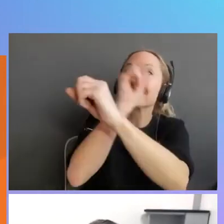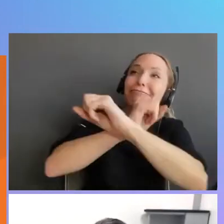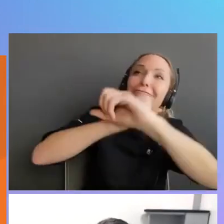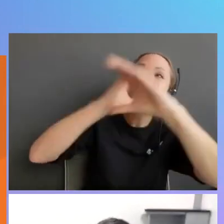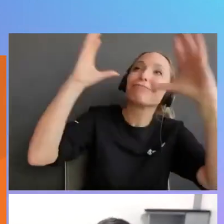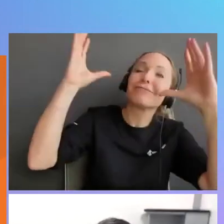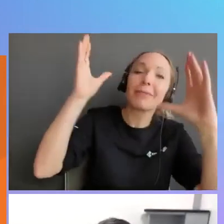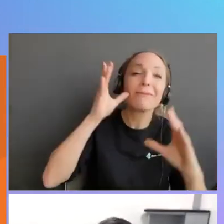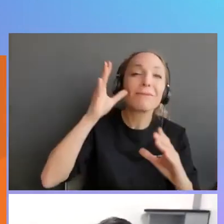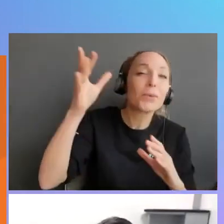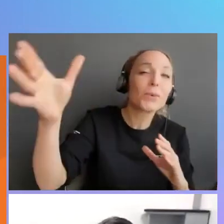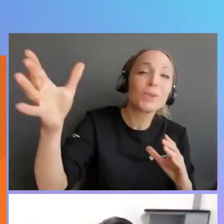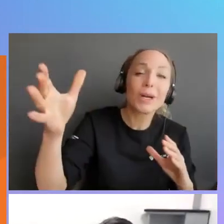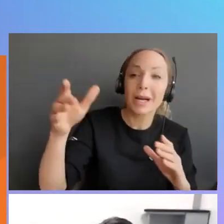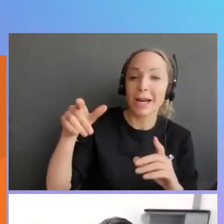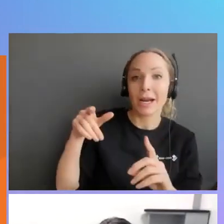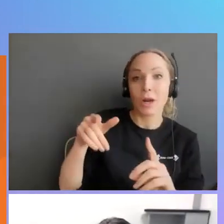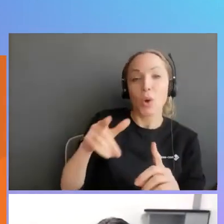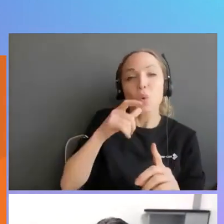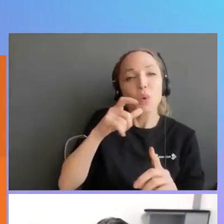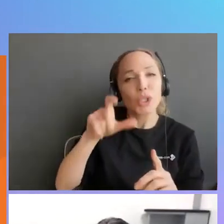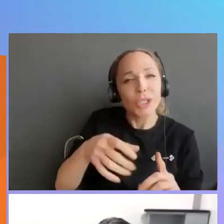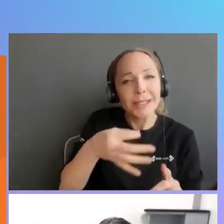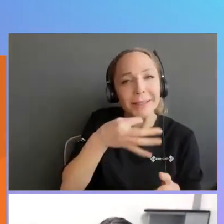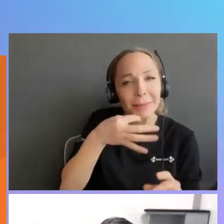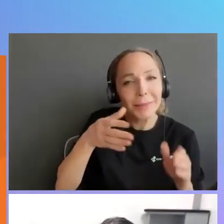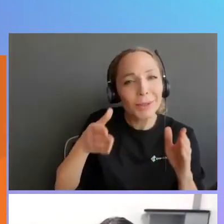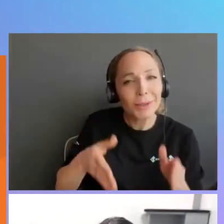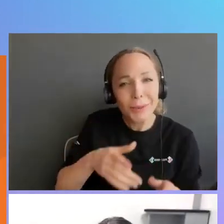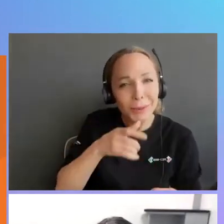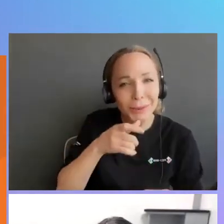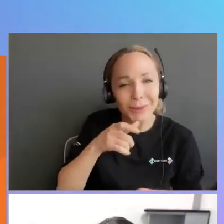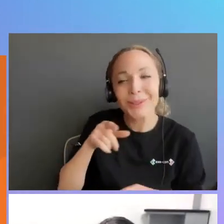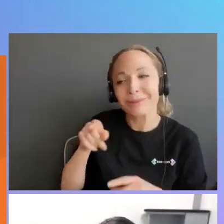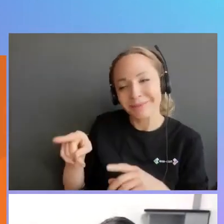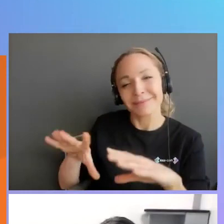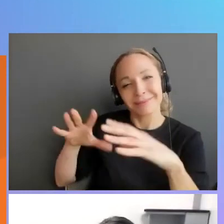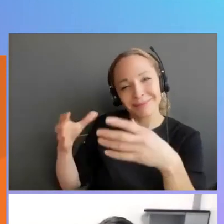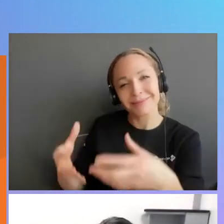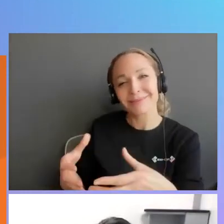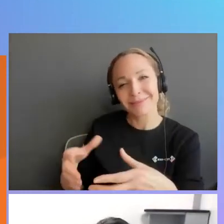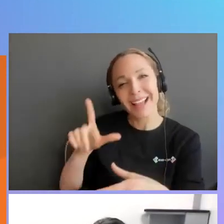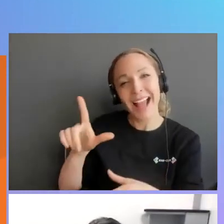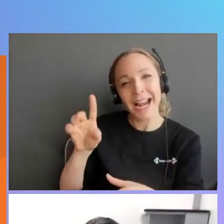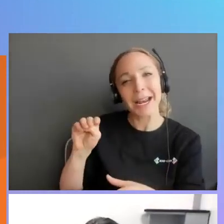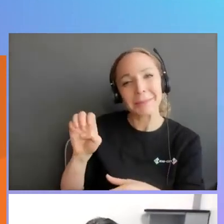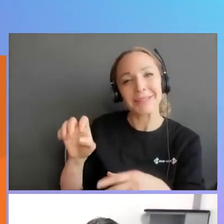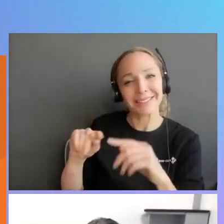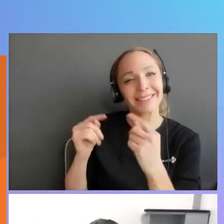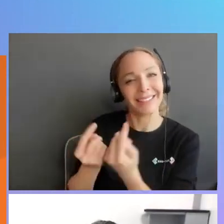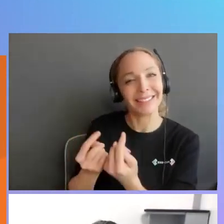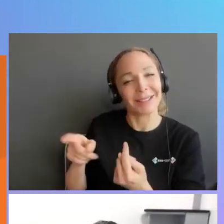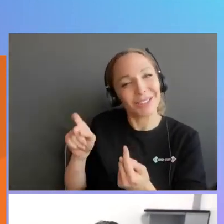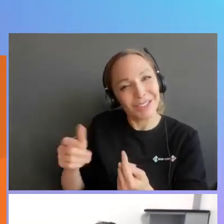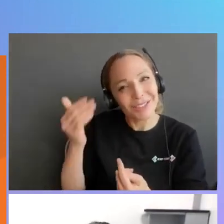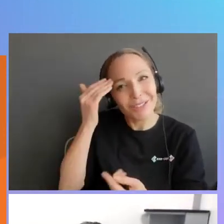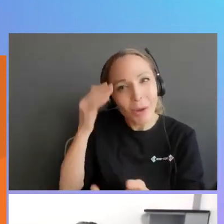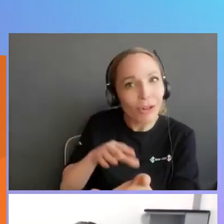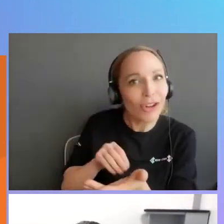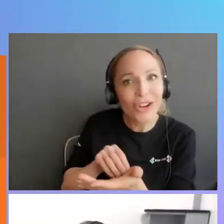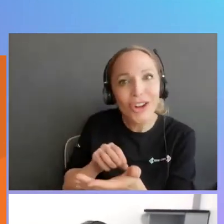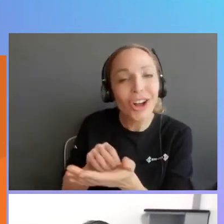themselves. And the end result is that the accessibility SME can come across as being the bad guy or bad cop.